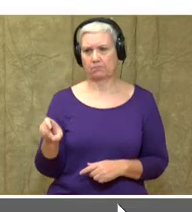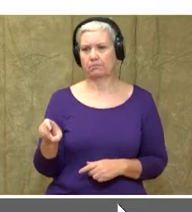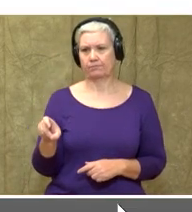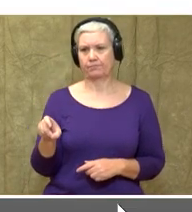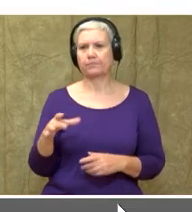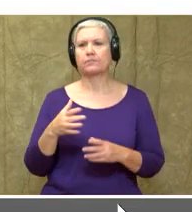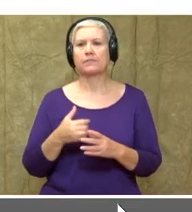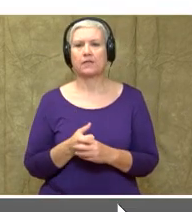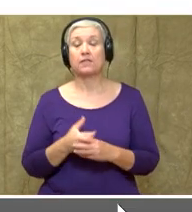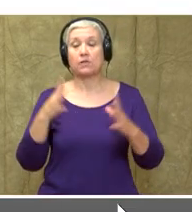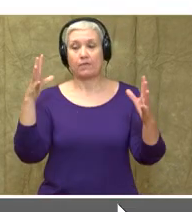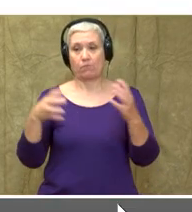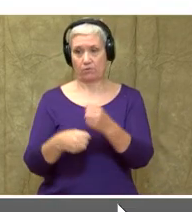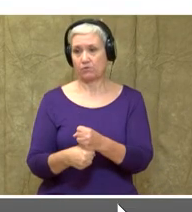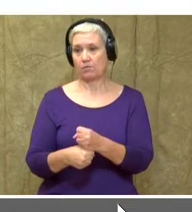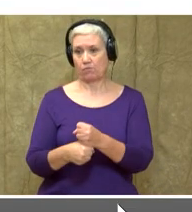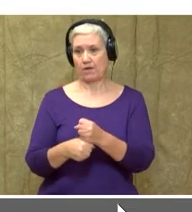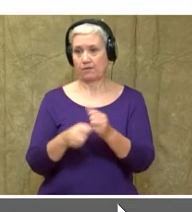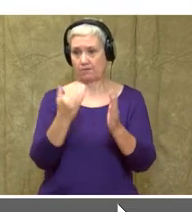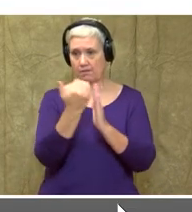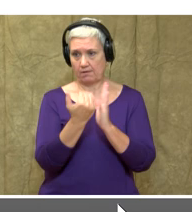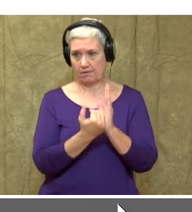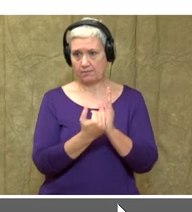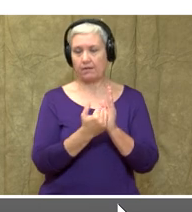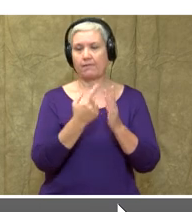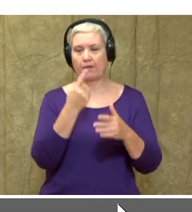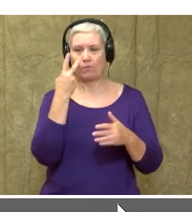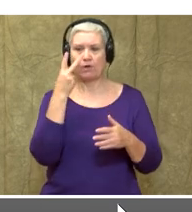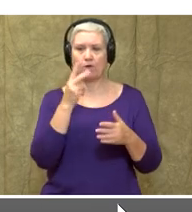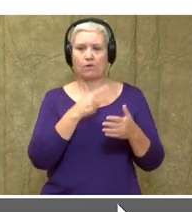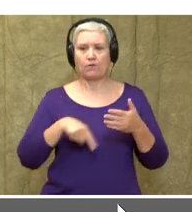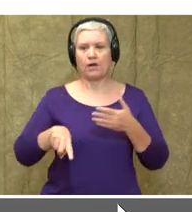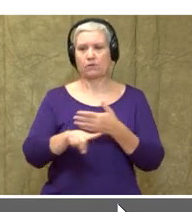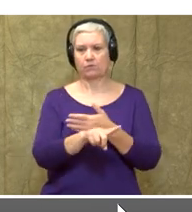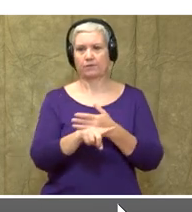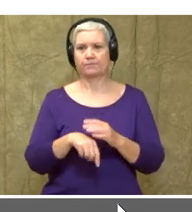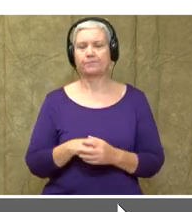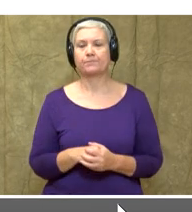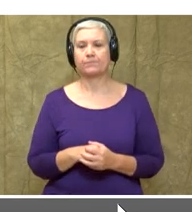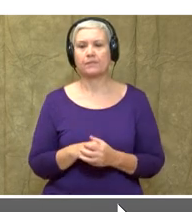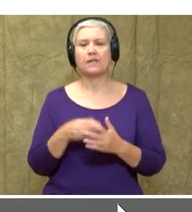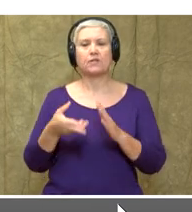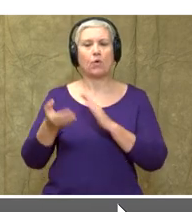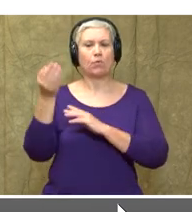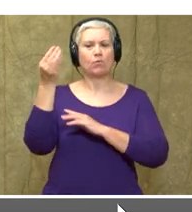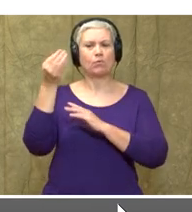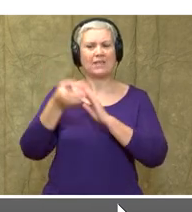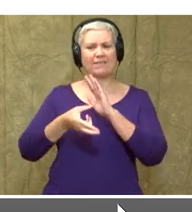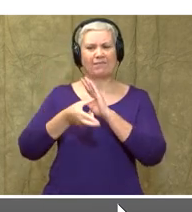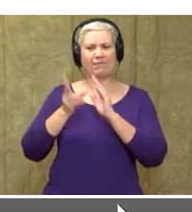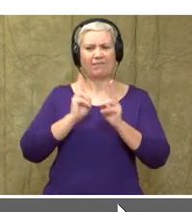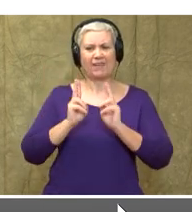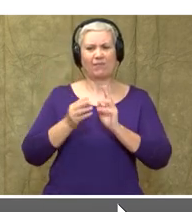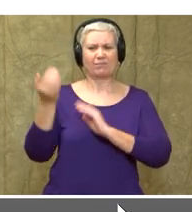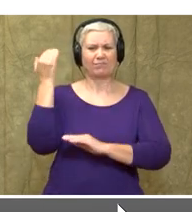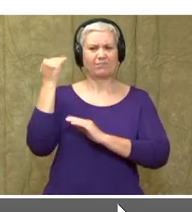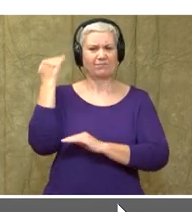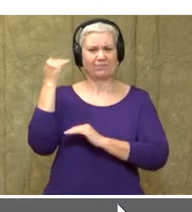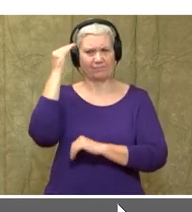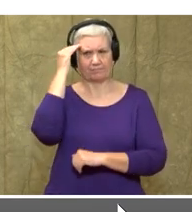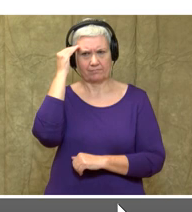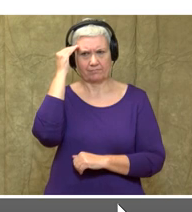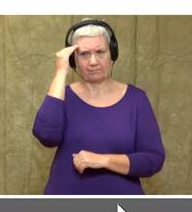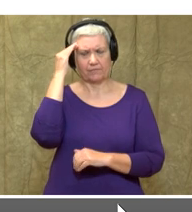lesson and then look ahead to next week. So as we think about revisiting prior knowledge, I want you thinking about what